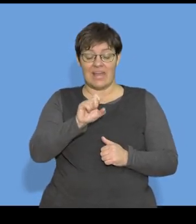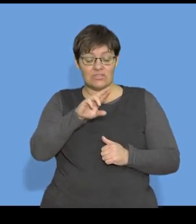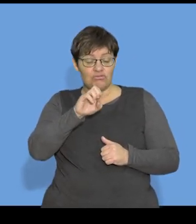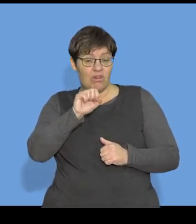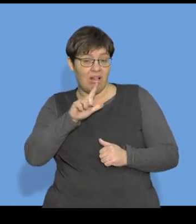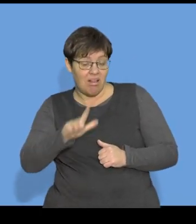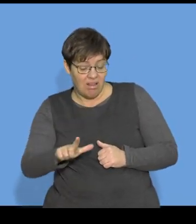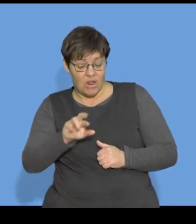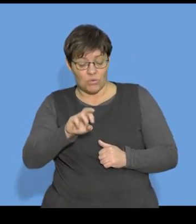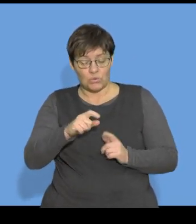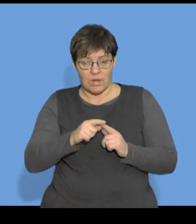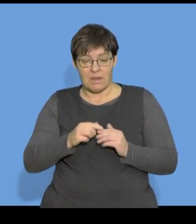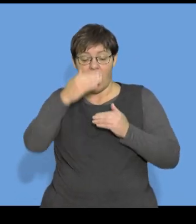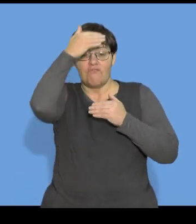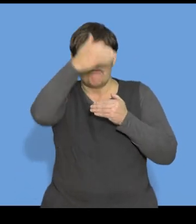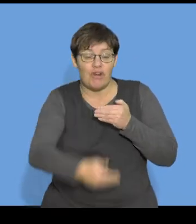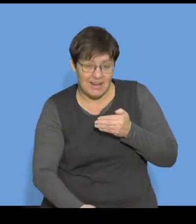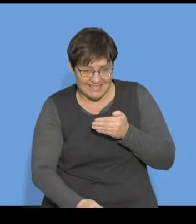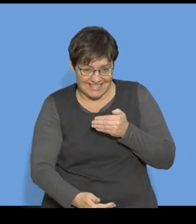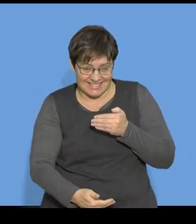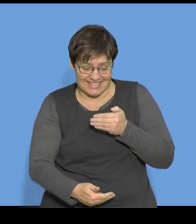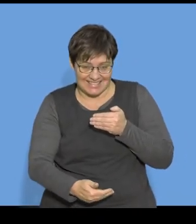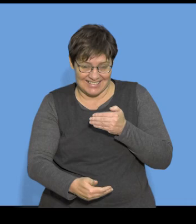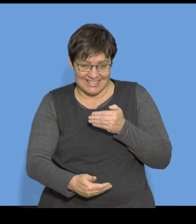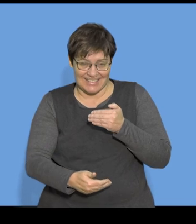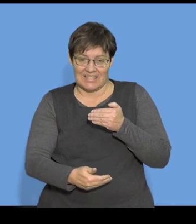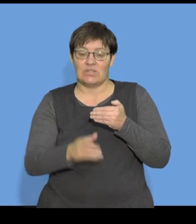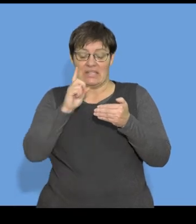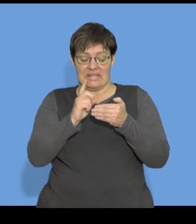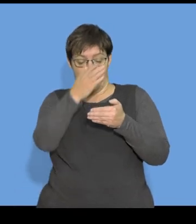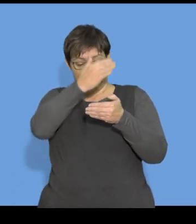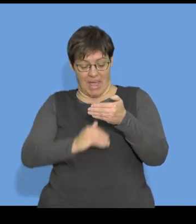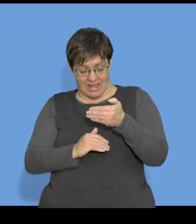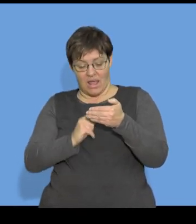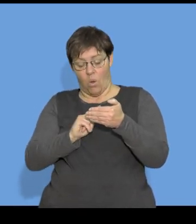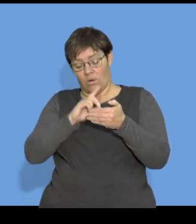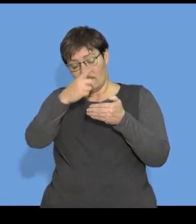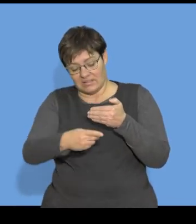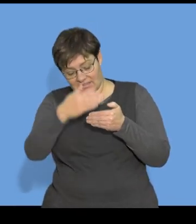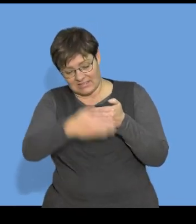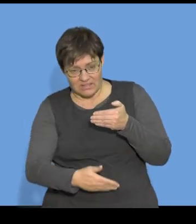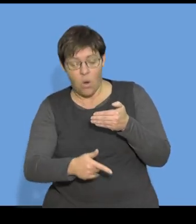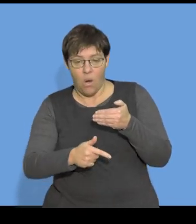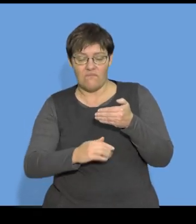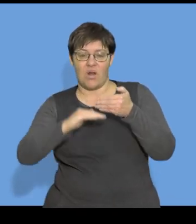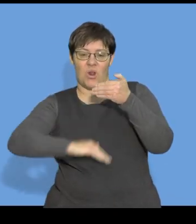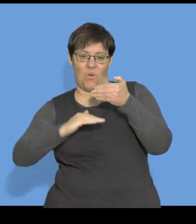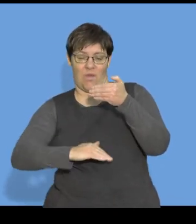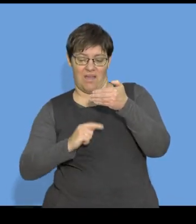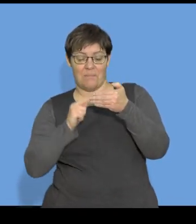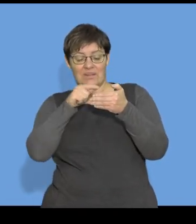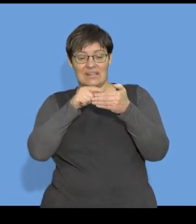Ventral part is the front part of the abdominal or the lower side.